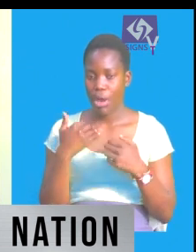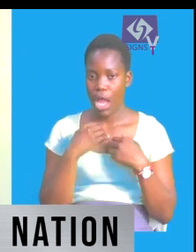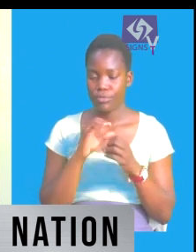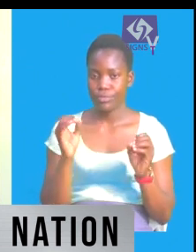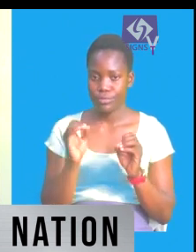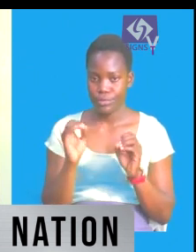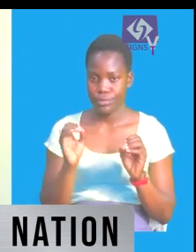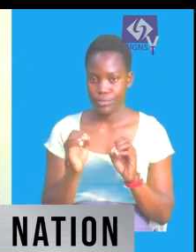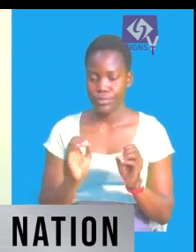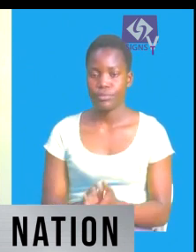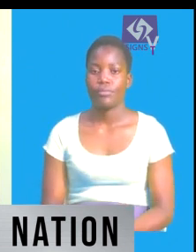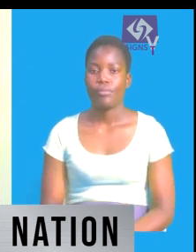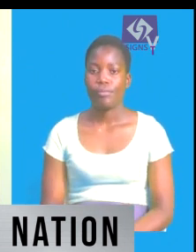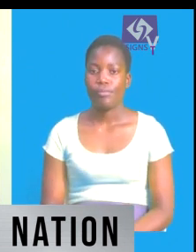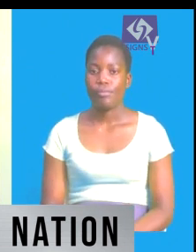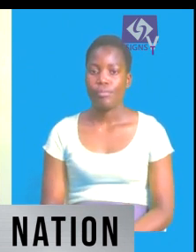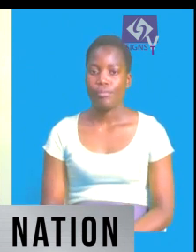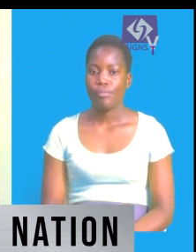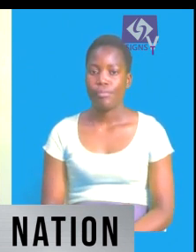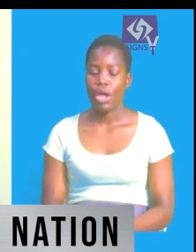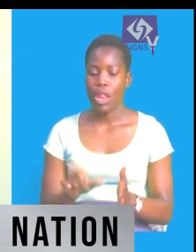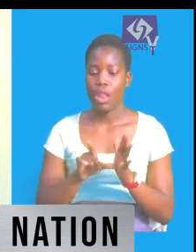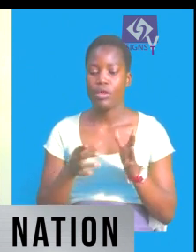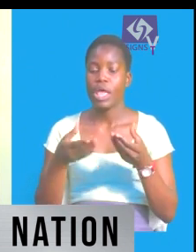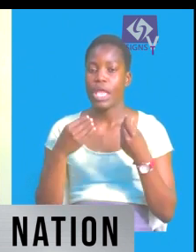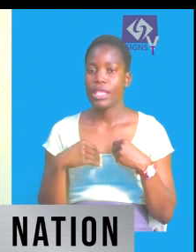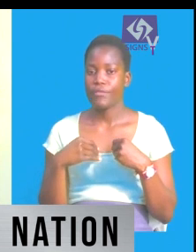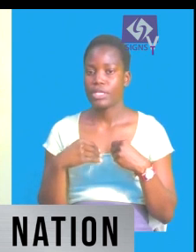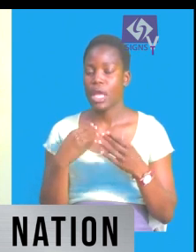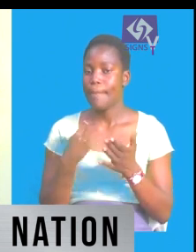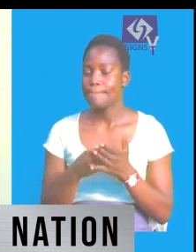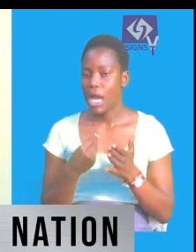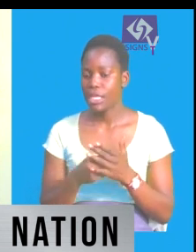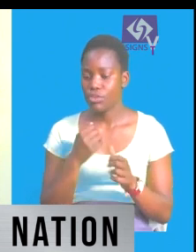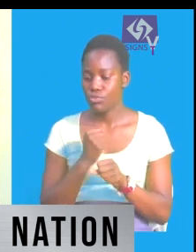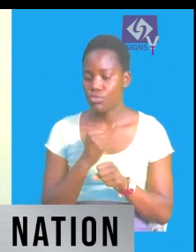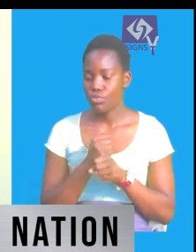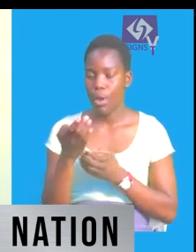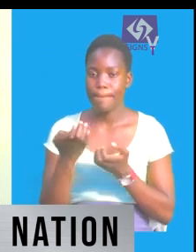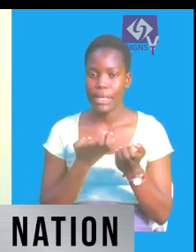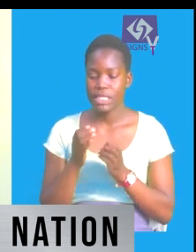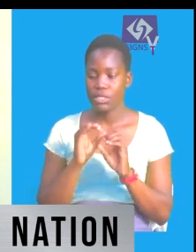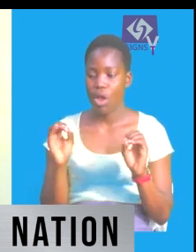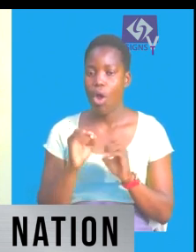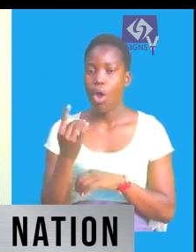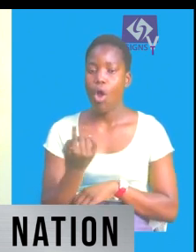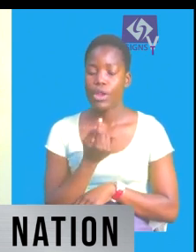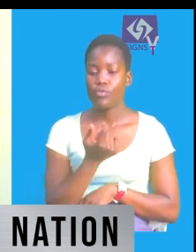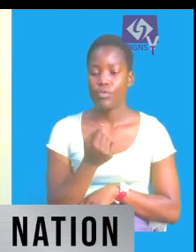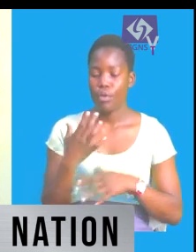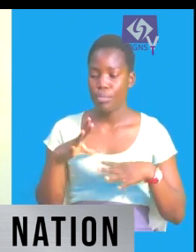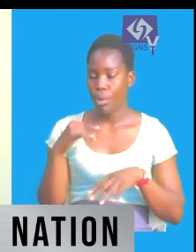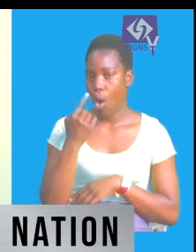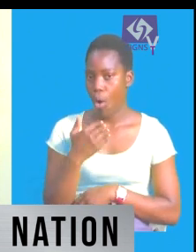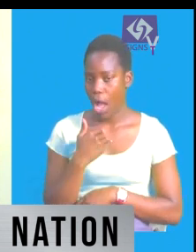cannot give us loans to do what we want to do. Only the few who have